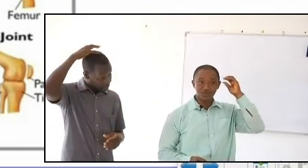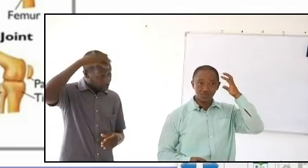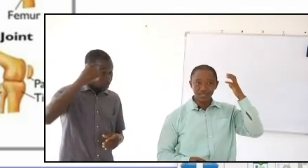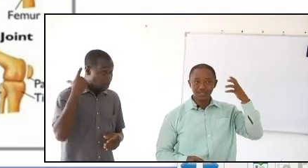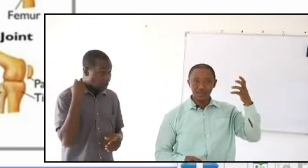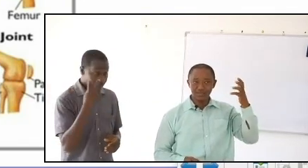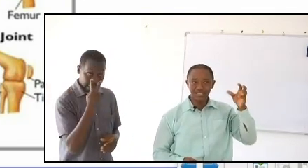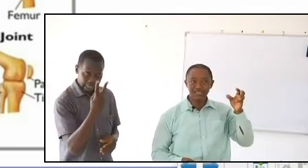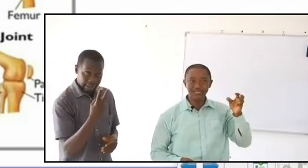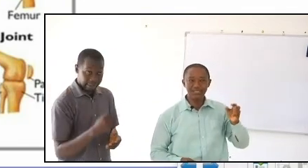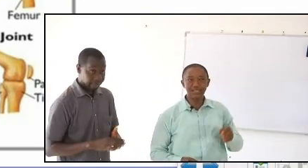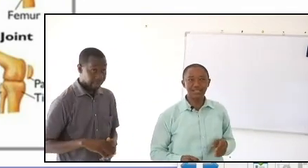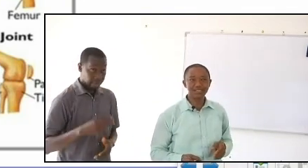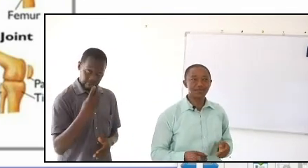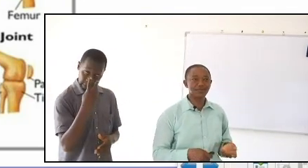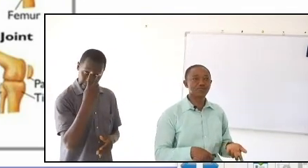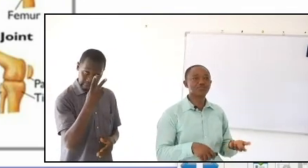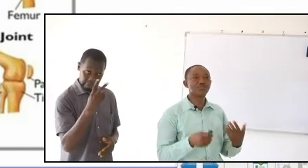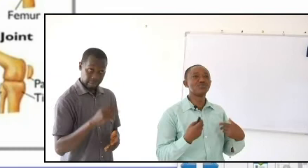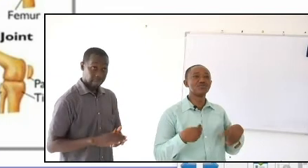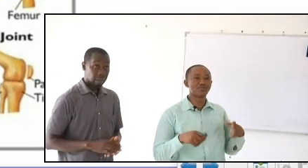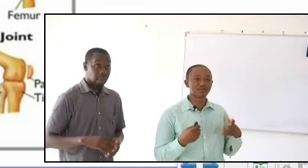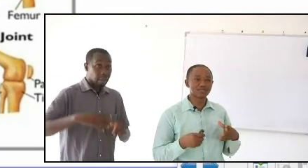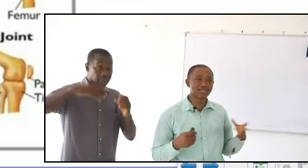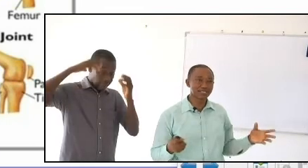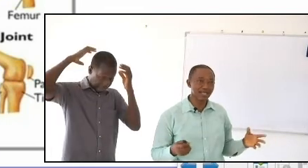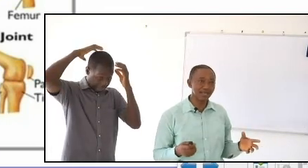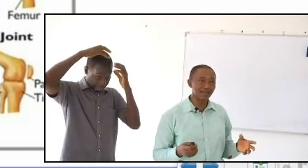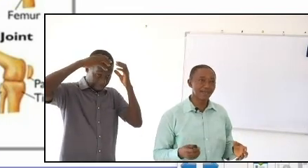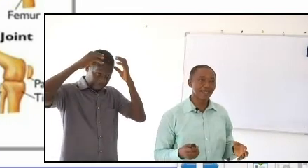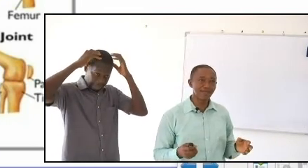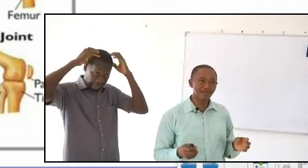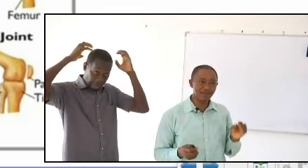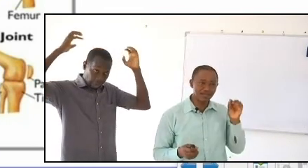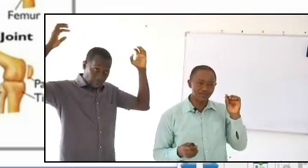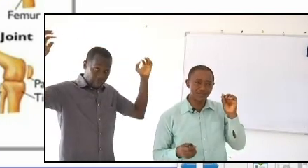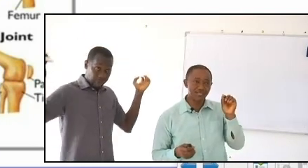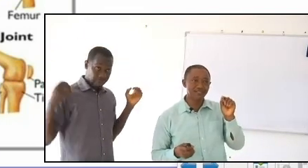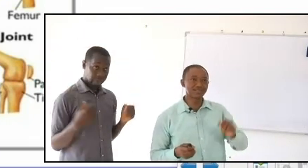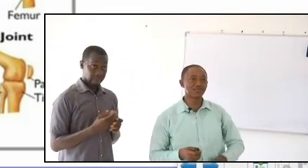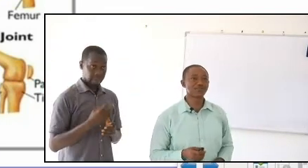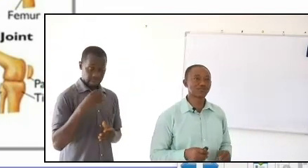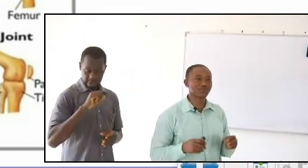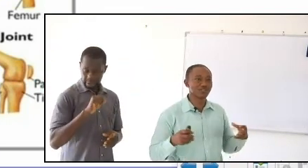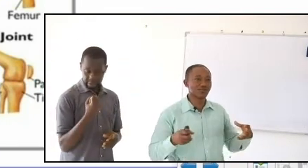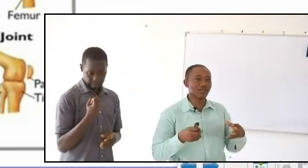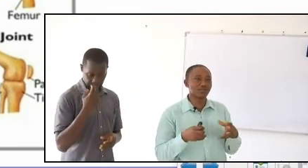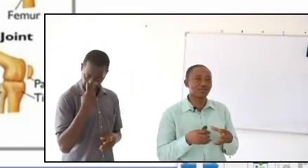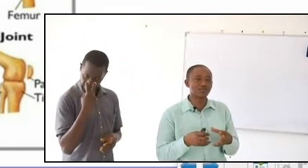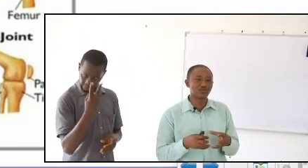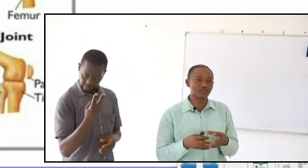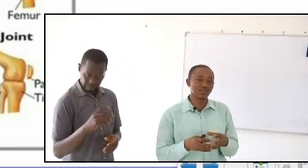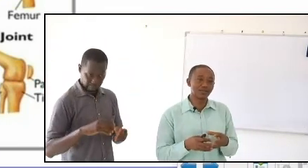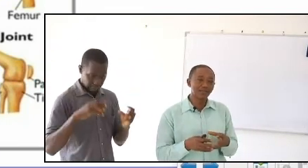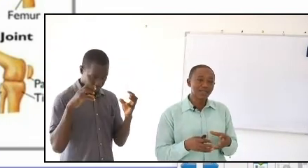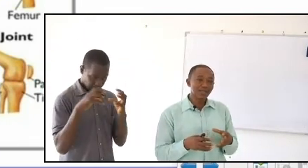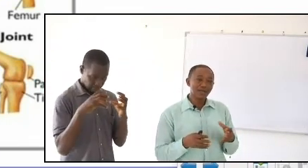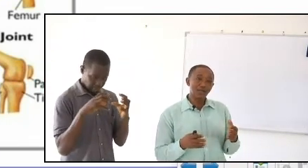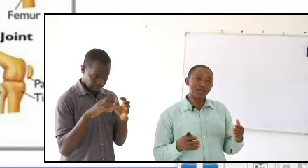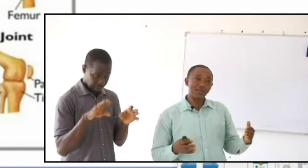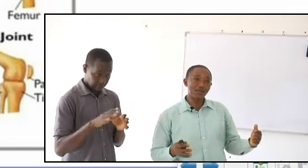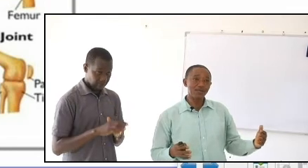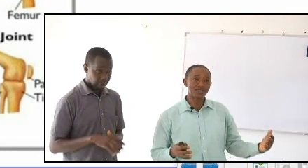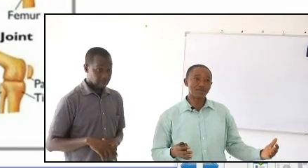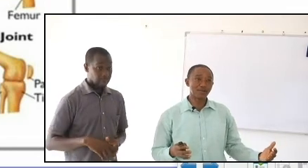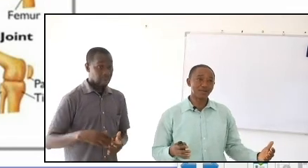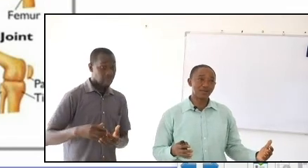joined, but we cannot easily see that except if you remove the skin. And even there, sometimes it's difficult to see where the bones were joined. Now,